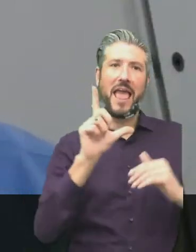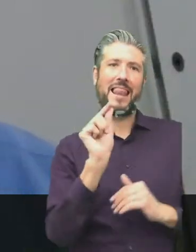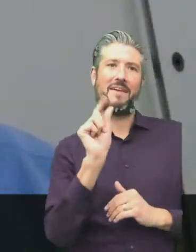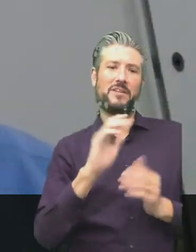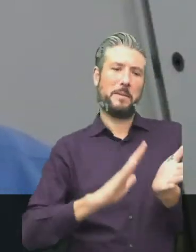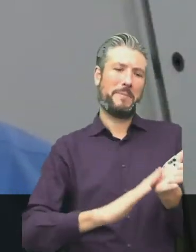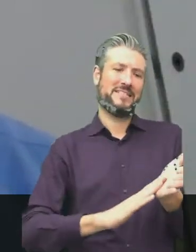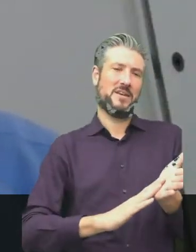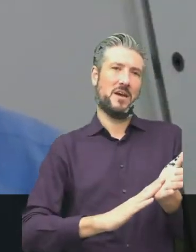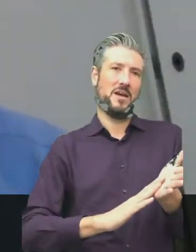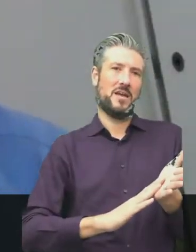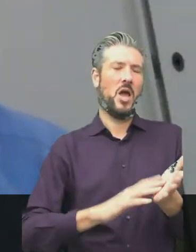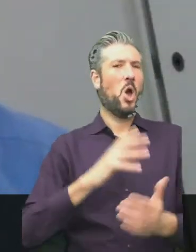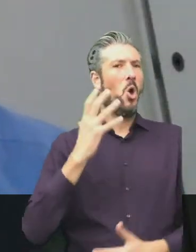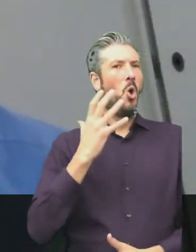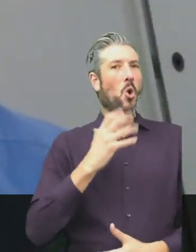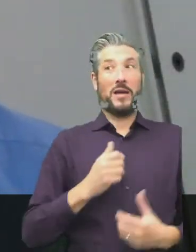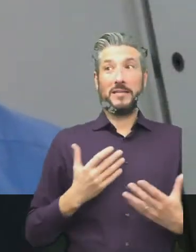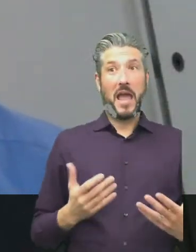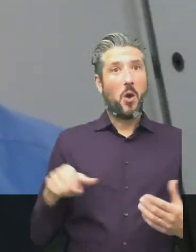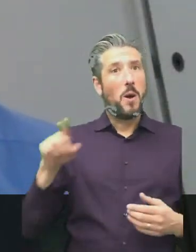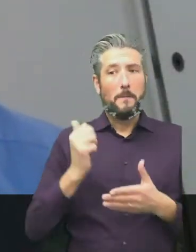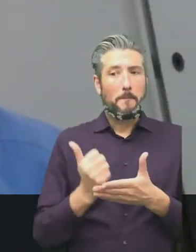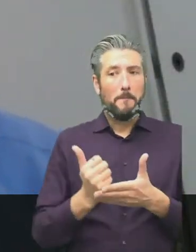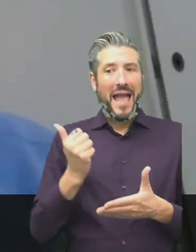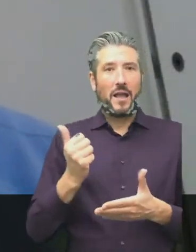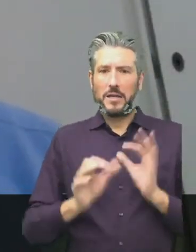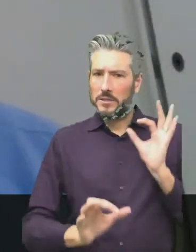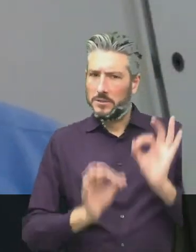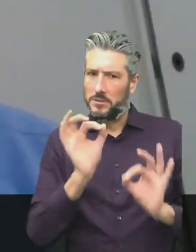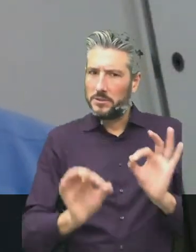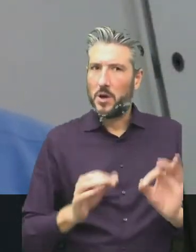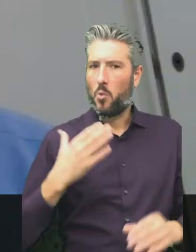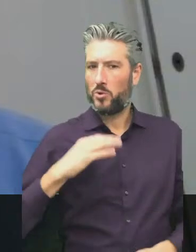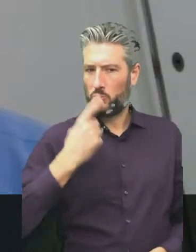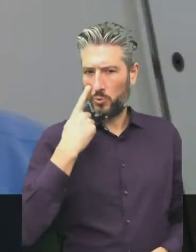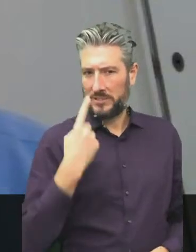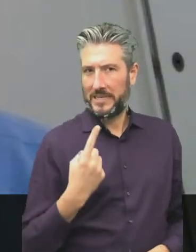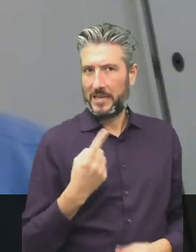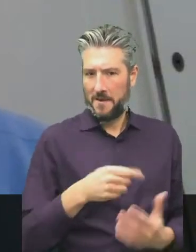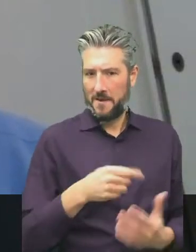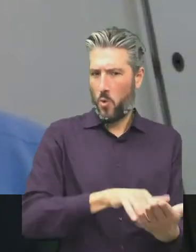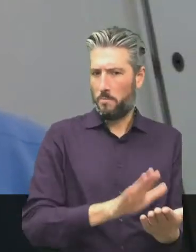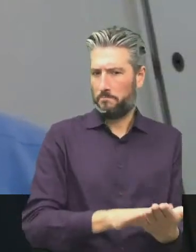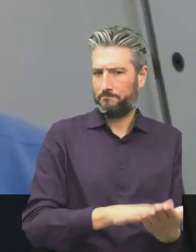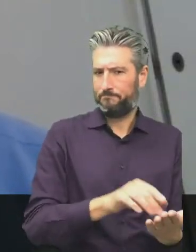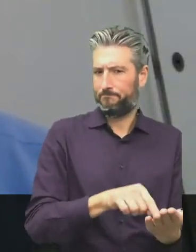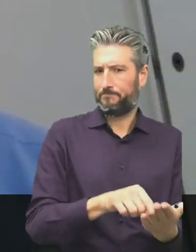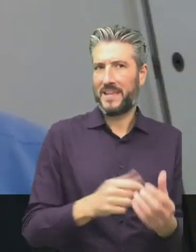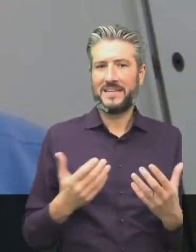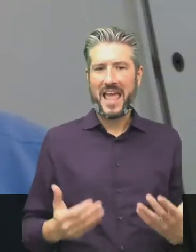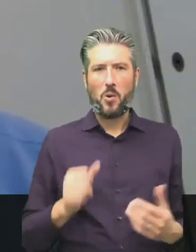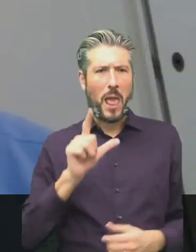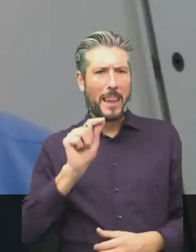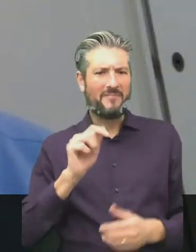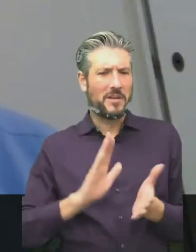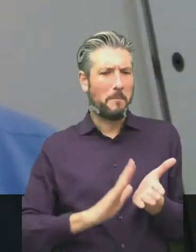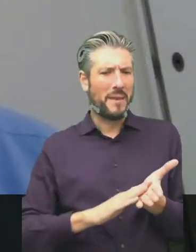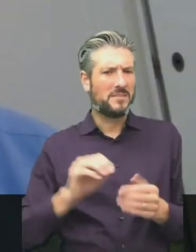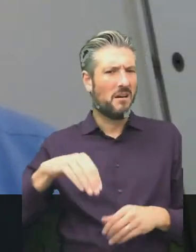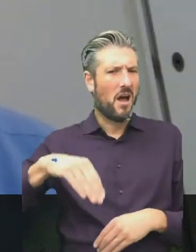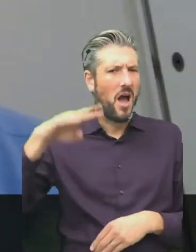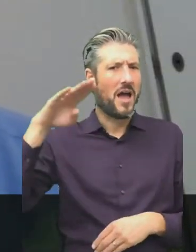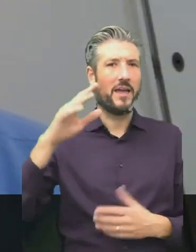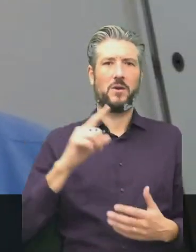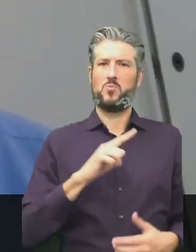and mortgage companies immediately started to asking for EWS1 forms for over 11 metre high buildings, when in fact that wasn't even meant to be covered, it was